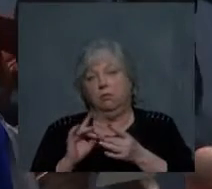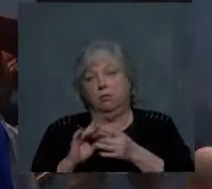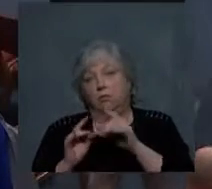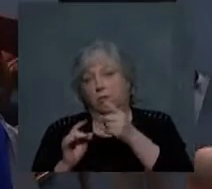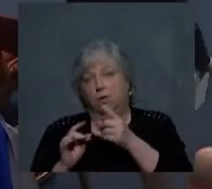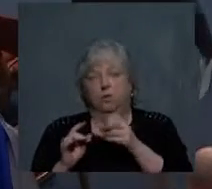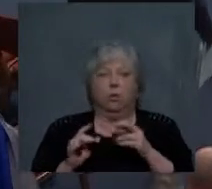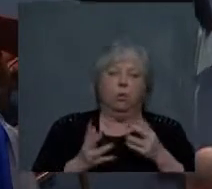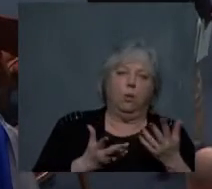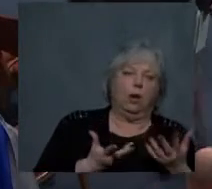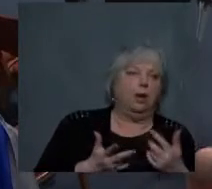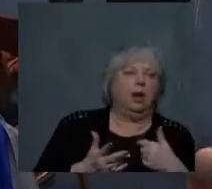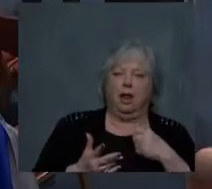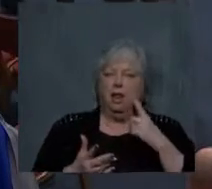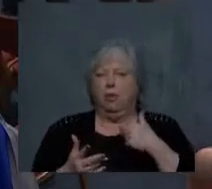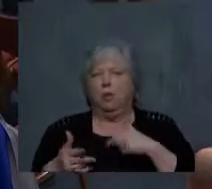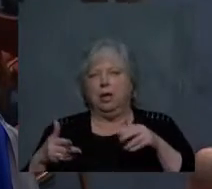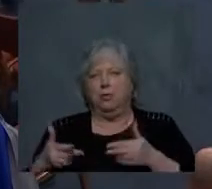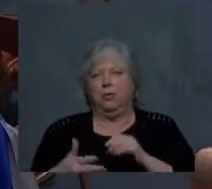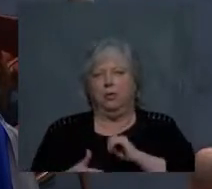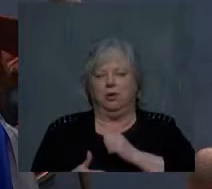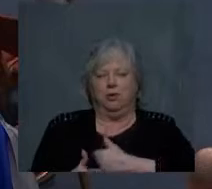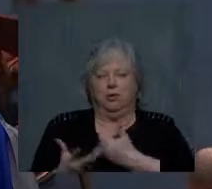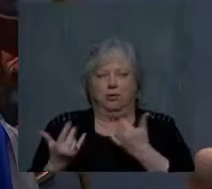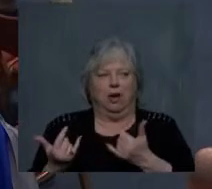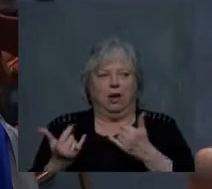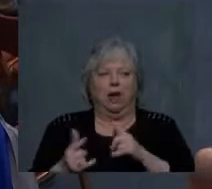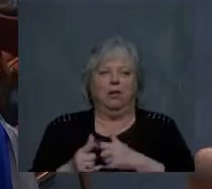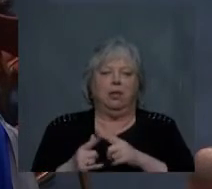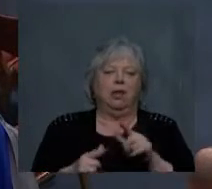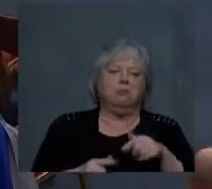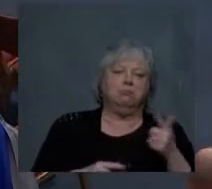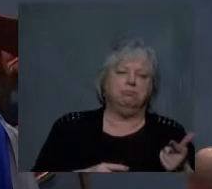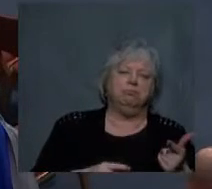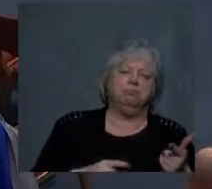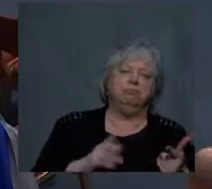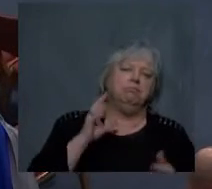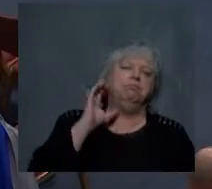think we'll go ahead and just introduce ourselves at this point. Okay. And then we'll sit down and listen